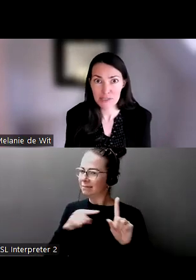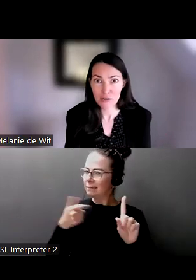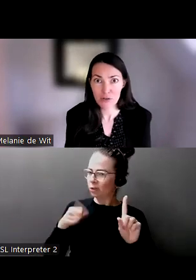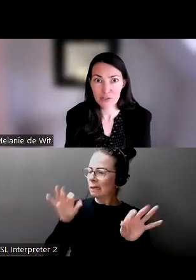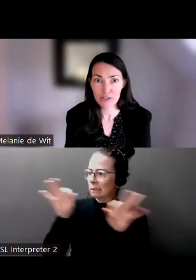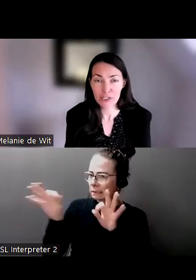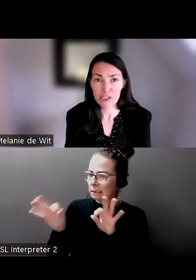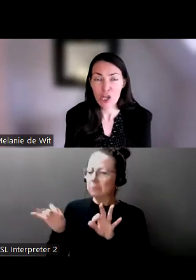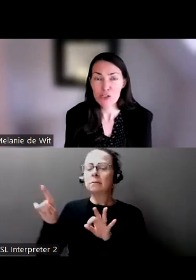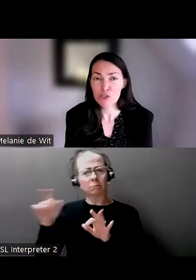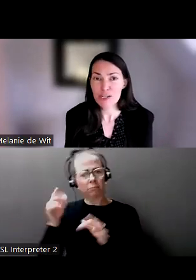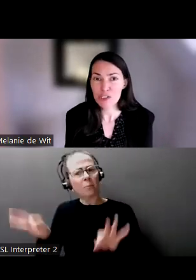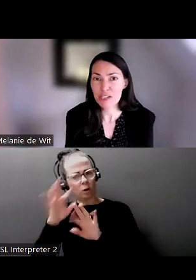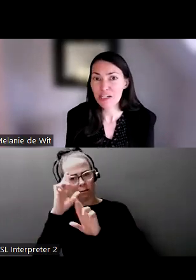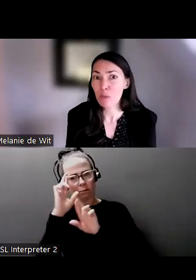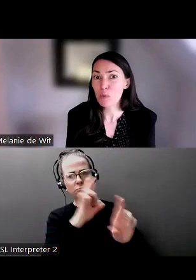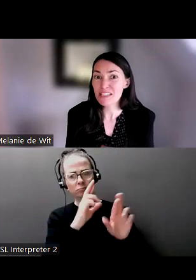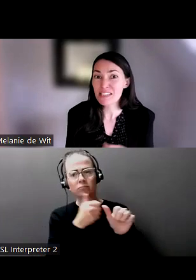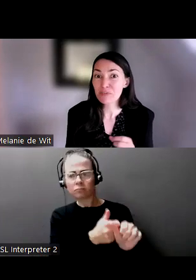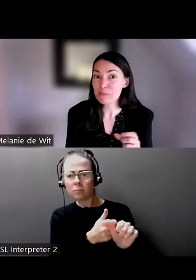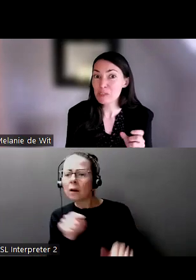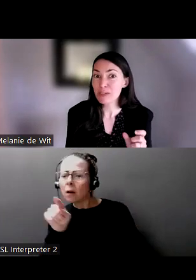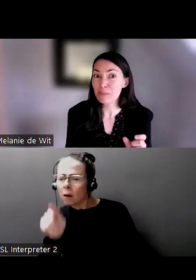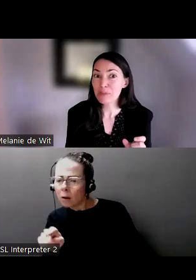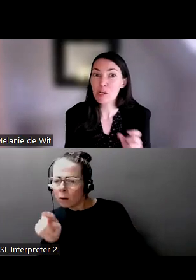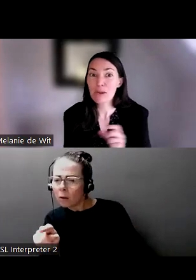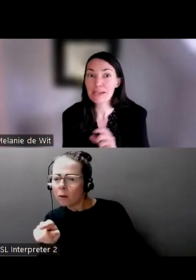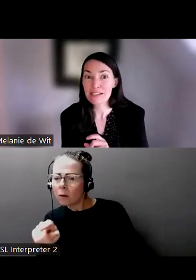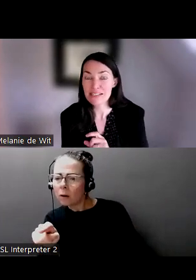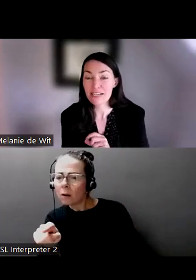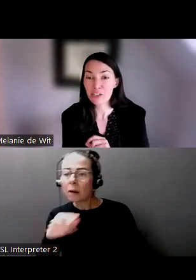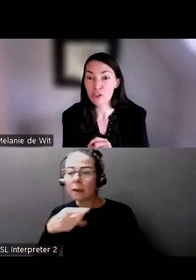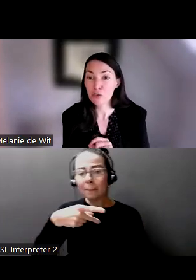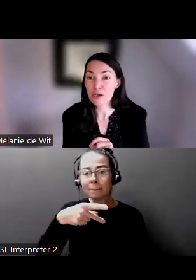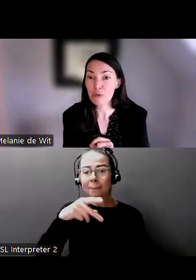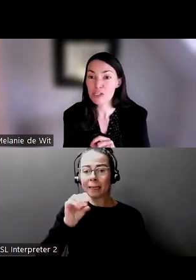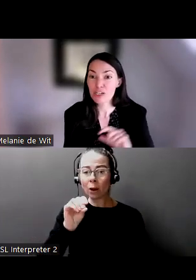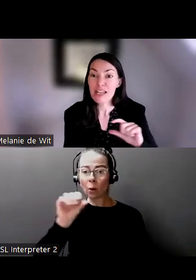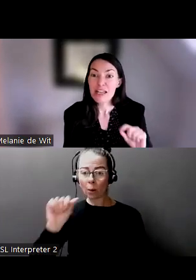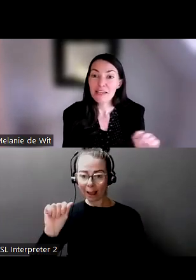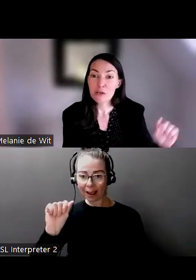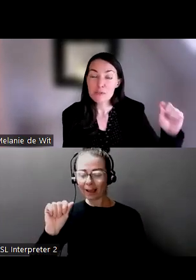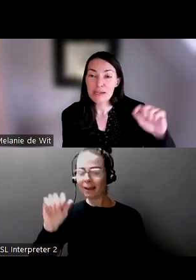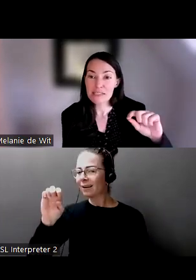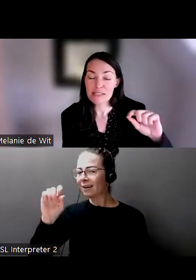So that's all very good. There's a question in here about what's the difference between a POA and an executor. Great question. That goes back to the